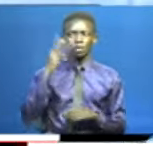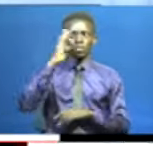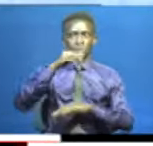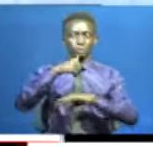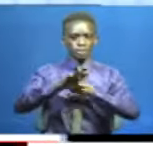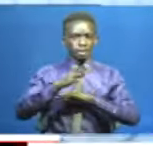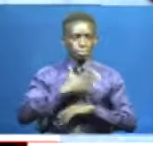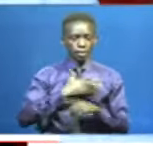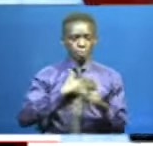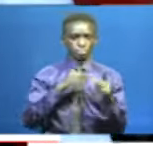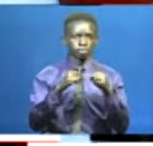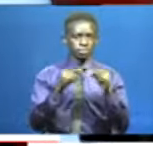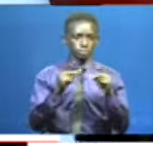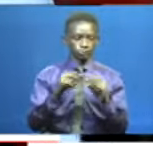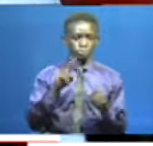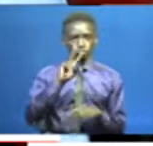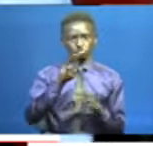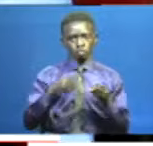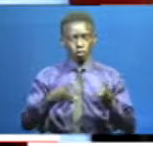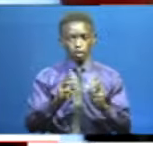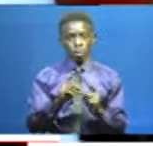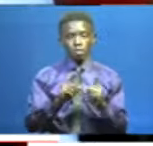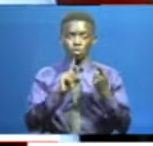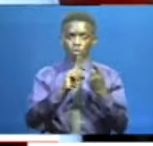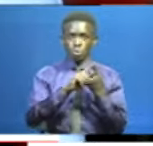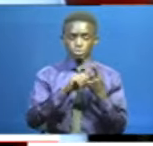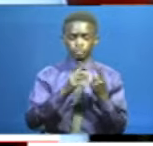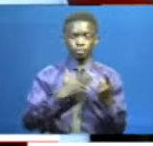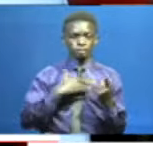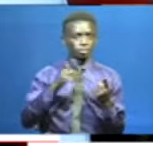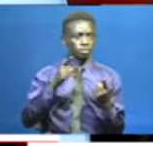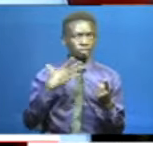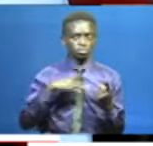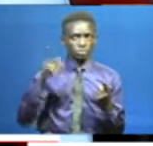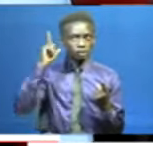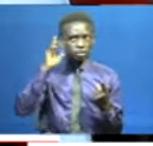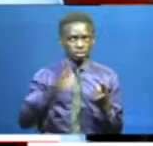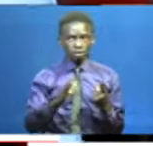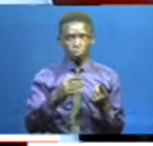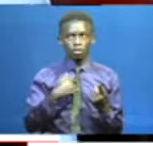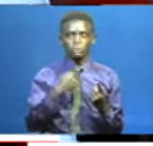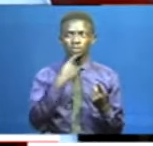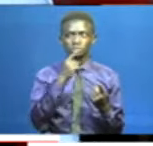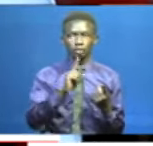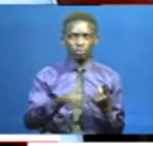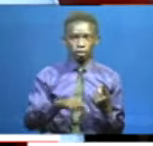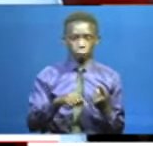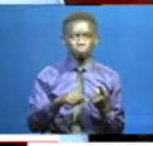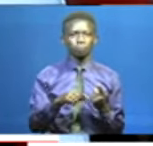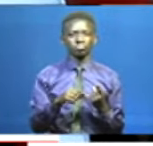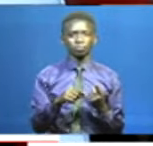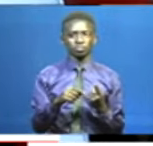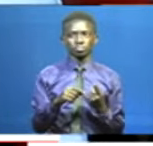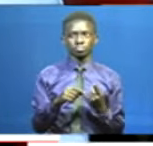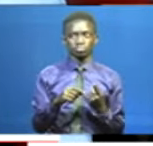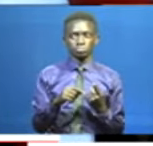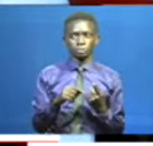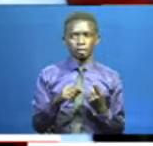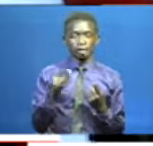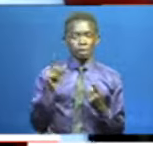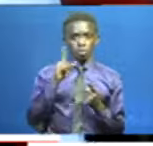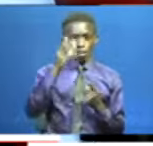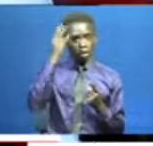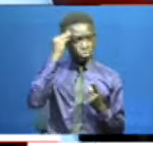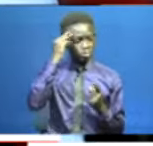fold. One is that to our listeners, we say, listeners of 15 FM, we say Eid Ul Fitr. Eid Ul Fitr is a Somali word which